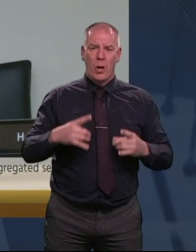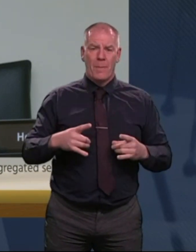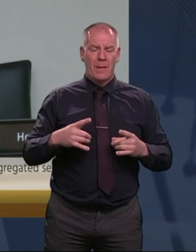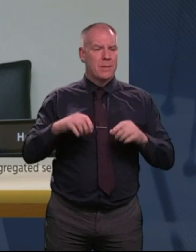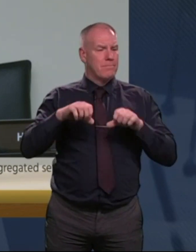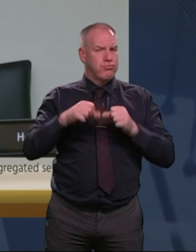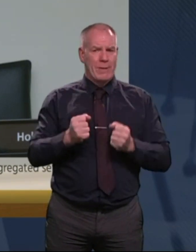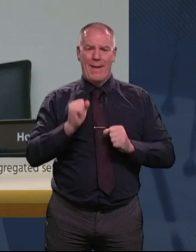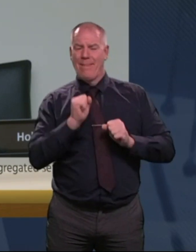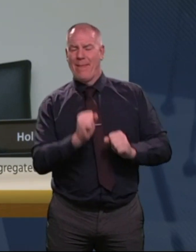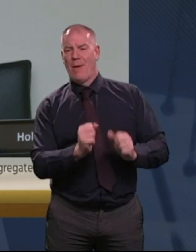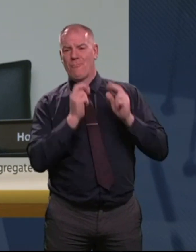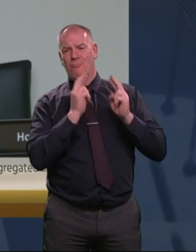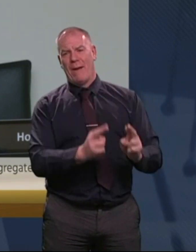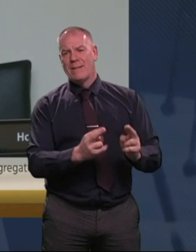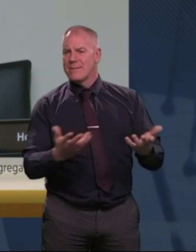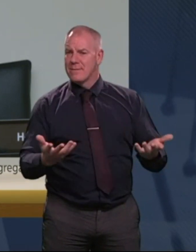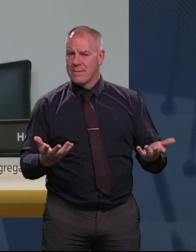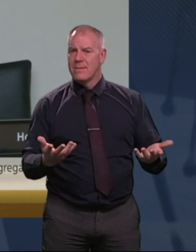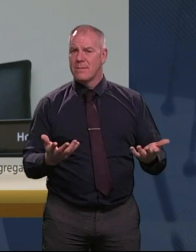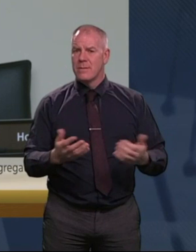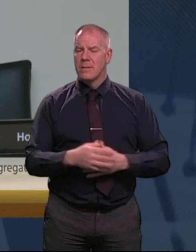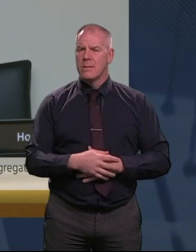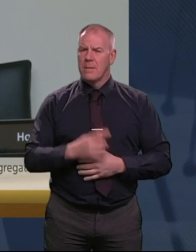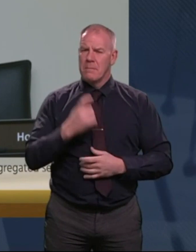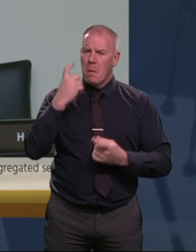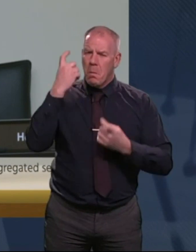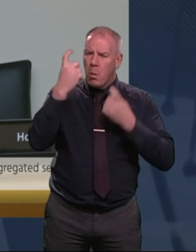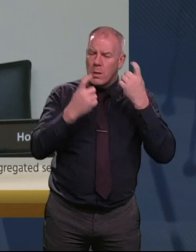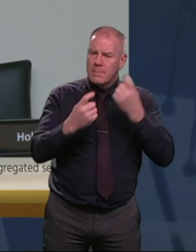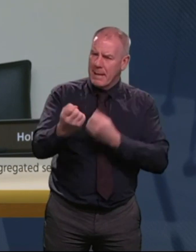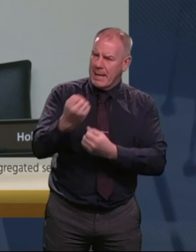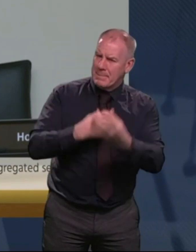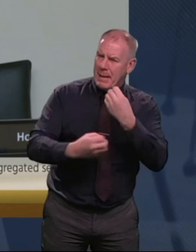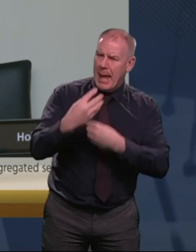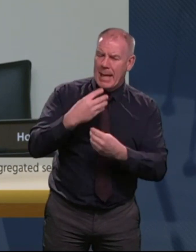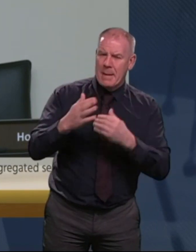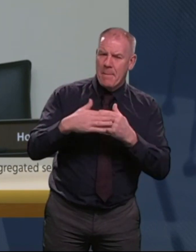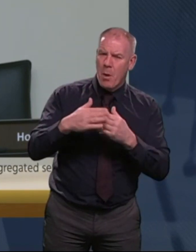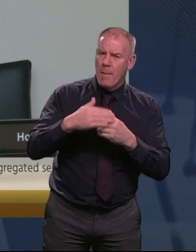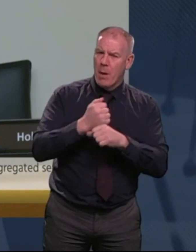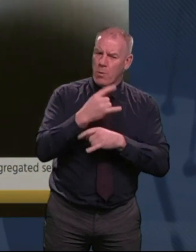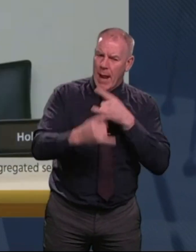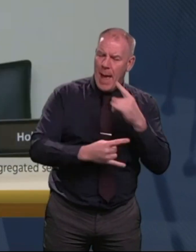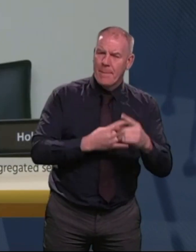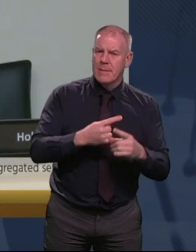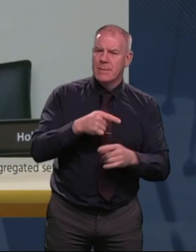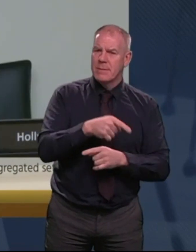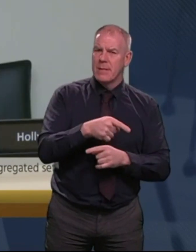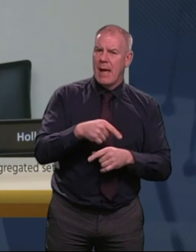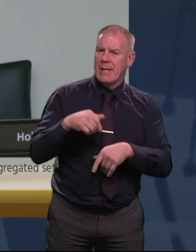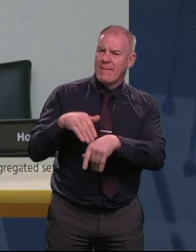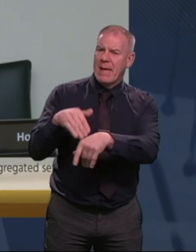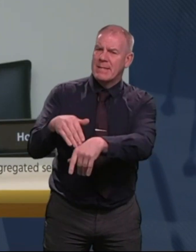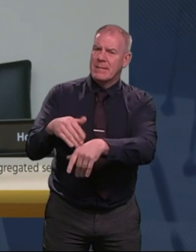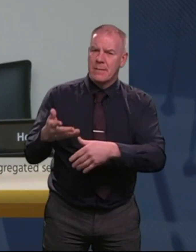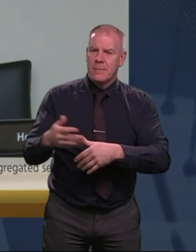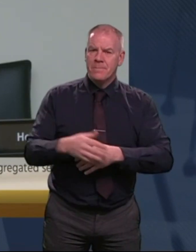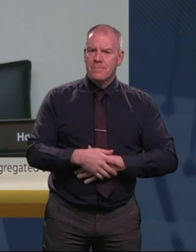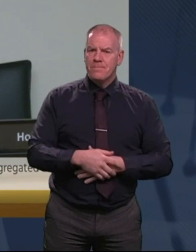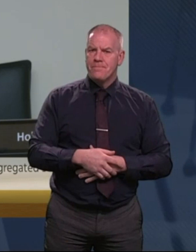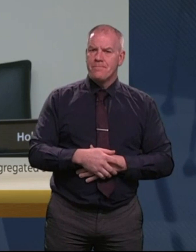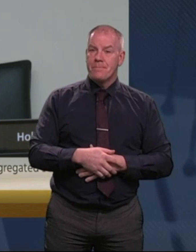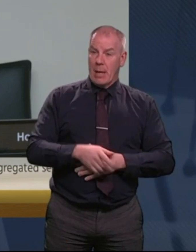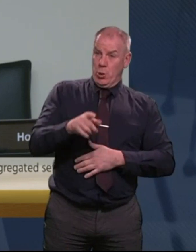breach of their rights as well. So I'm wondering if you could explain more about that type of practice and its impacts. And